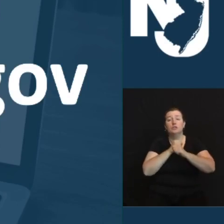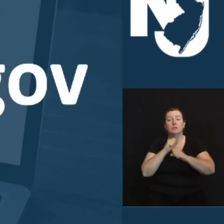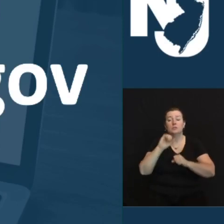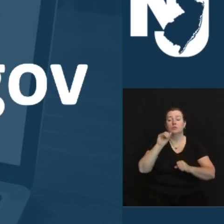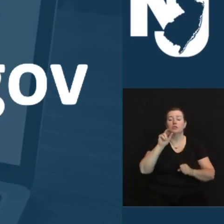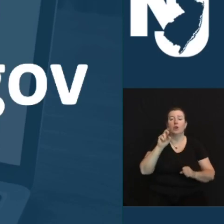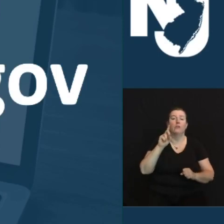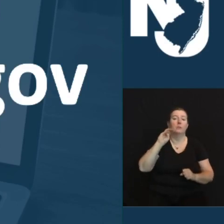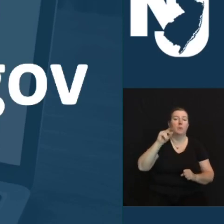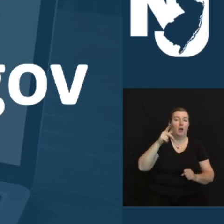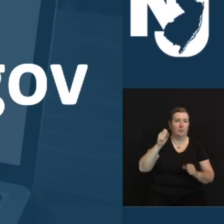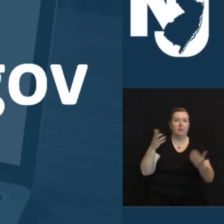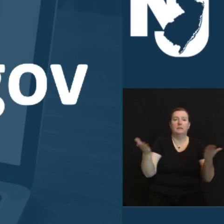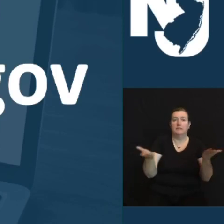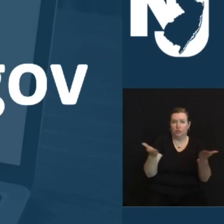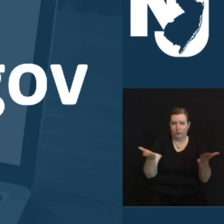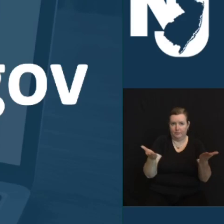Counsel, Paramel Garg.